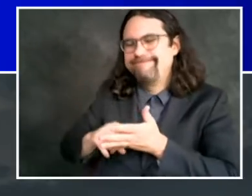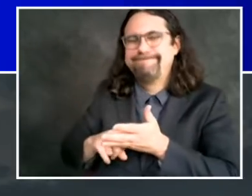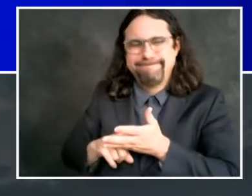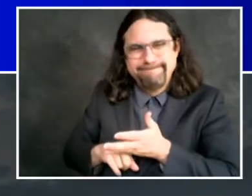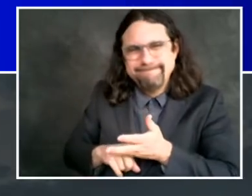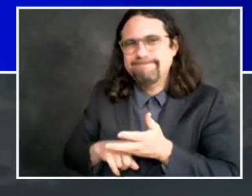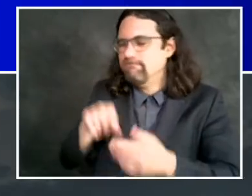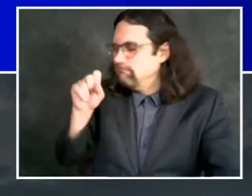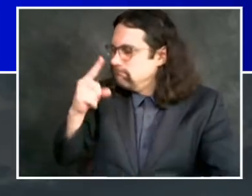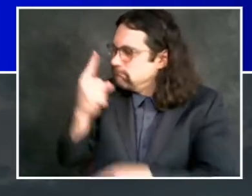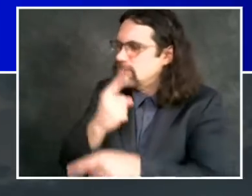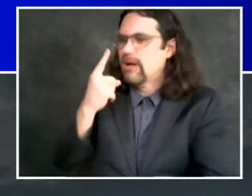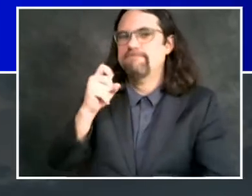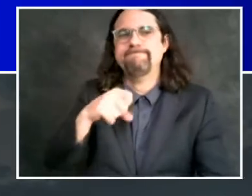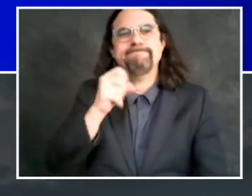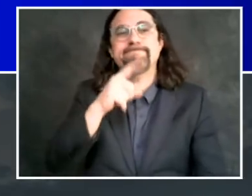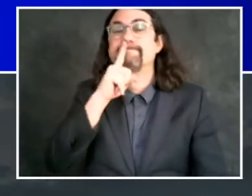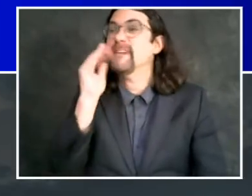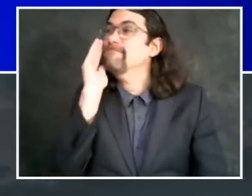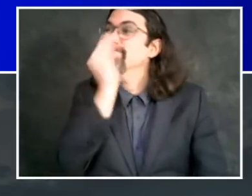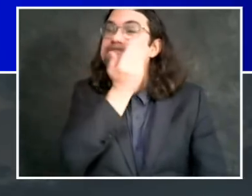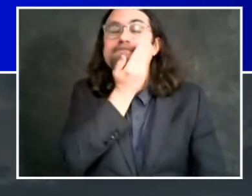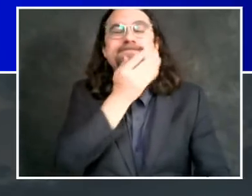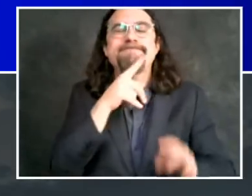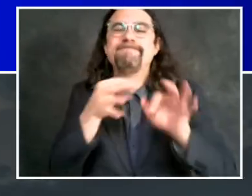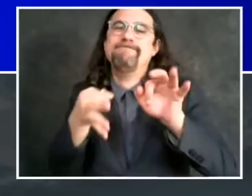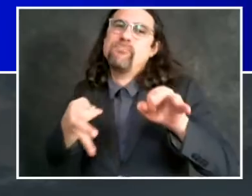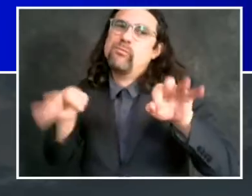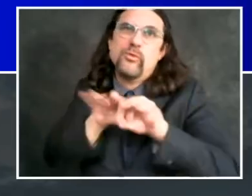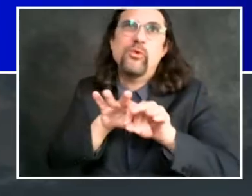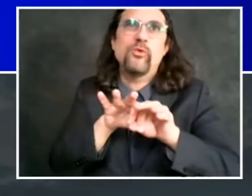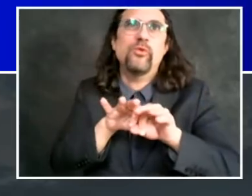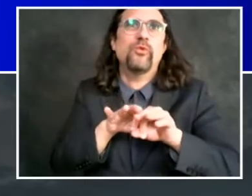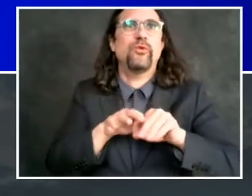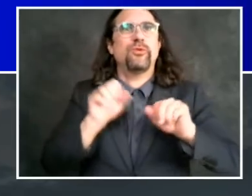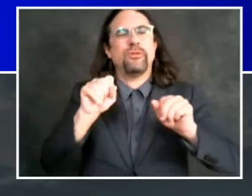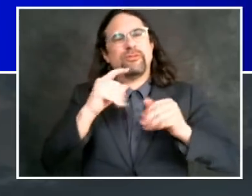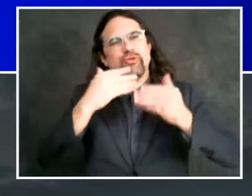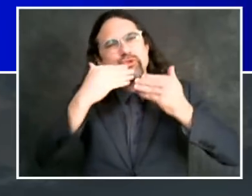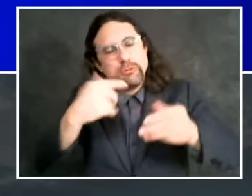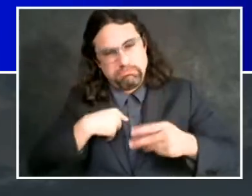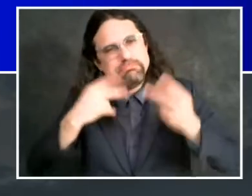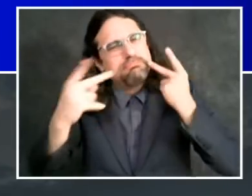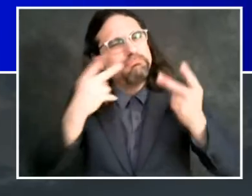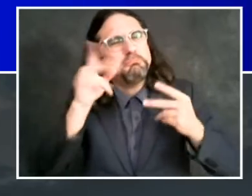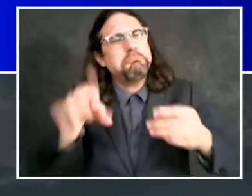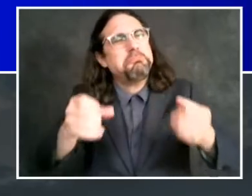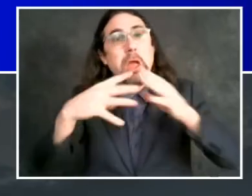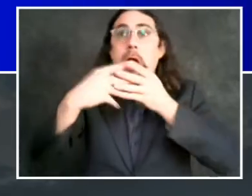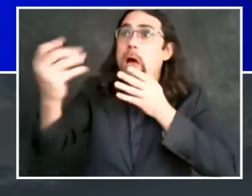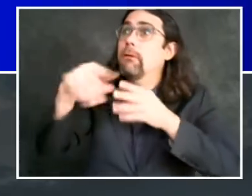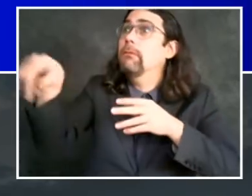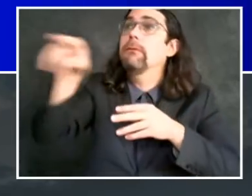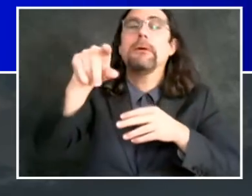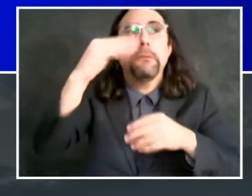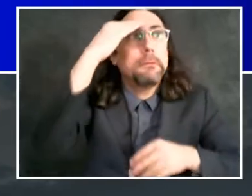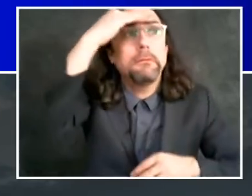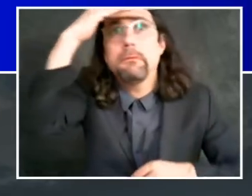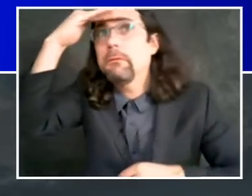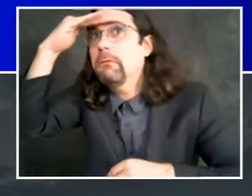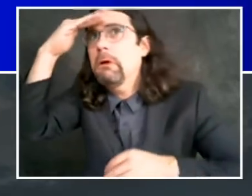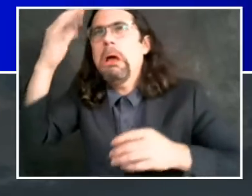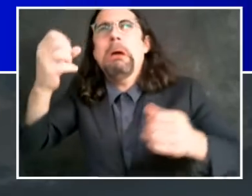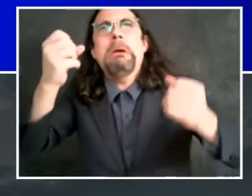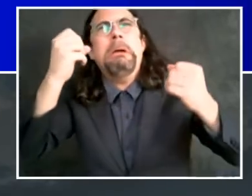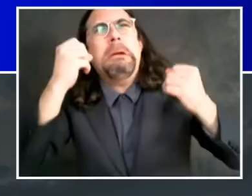it. When the city gave that guidance initially, New Yorkers really moved fast to take it